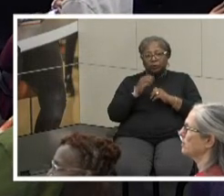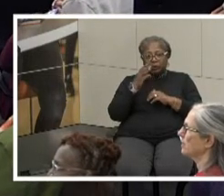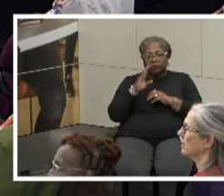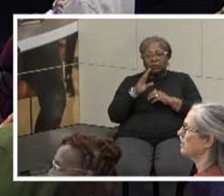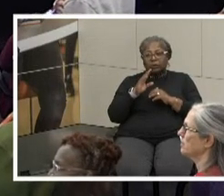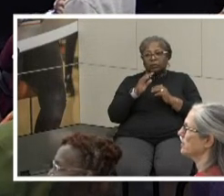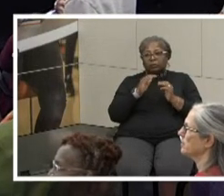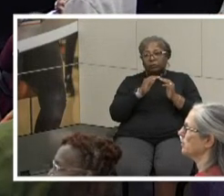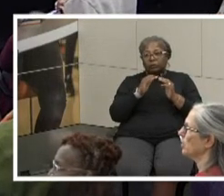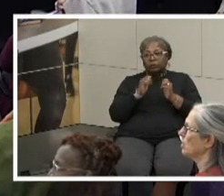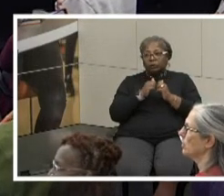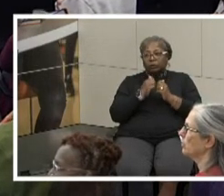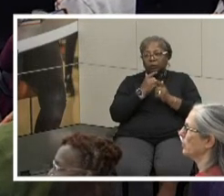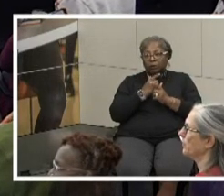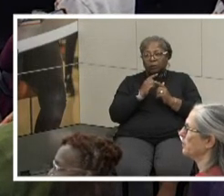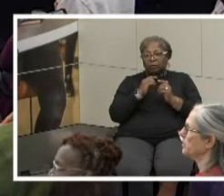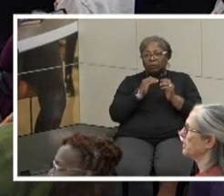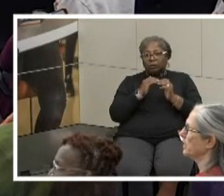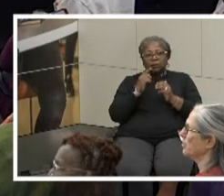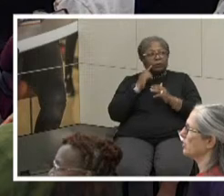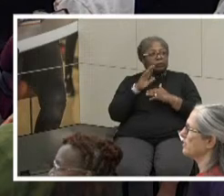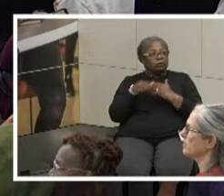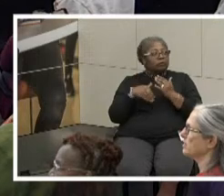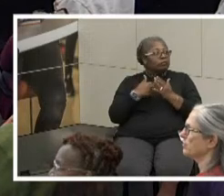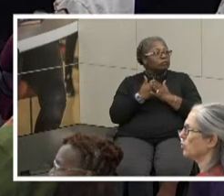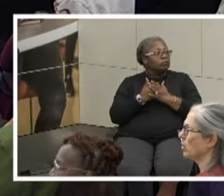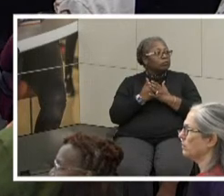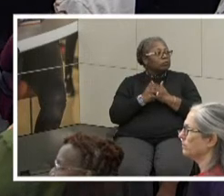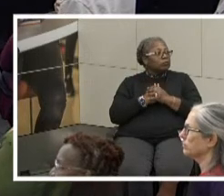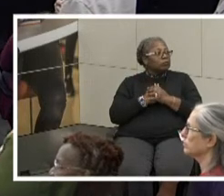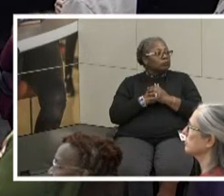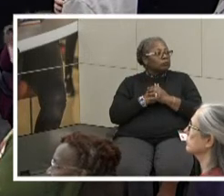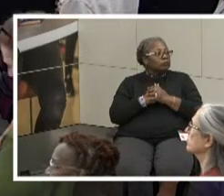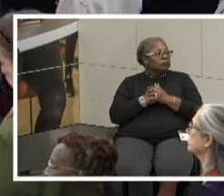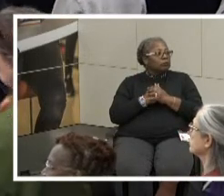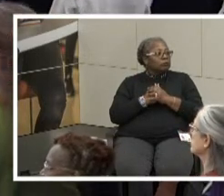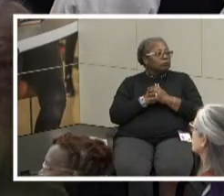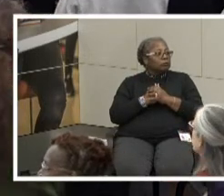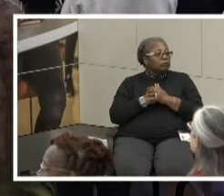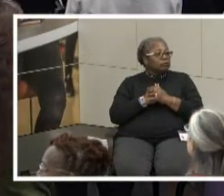God indivisible with liberty and justice for